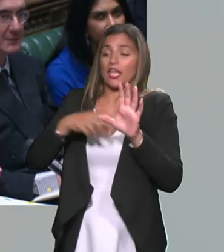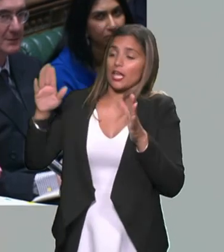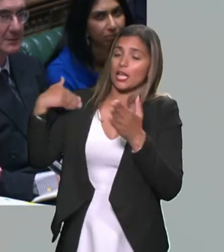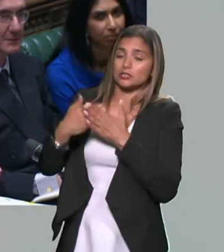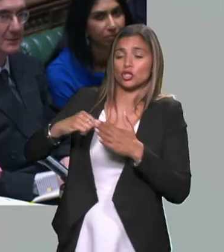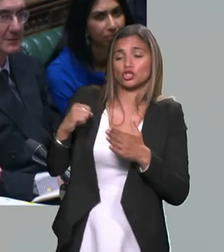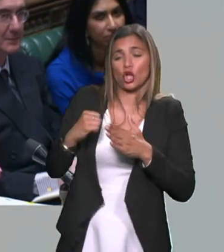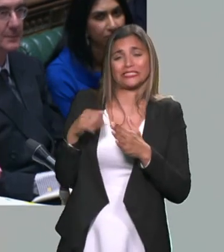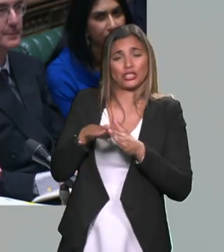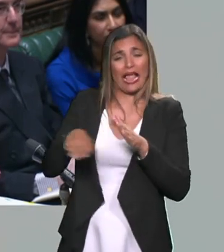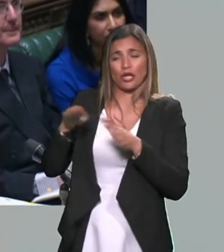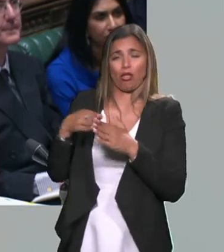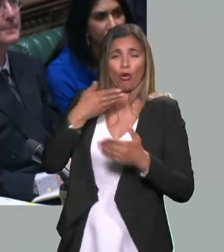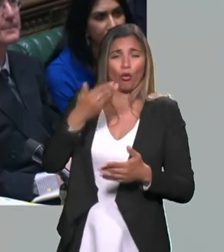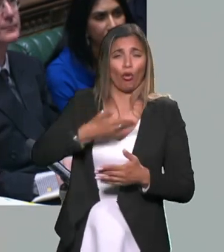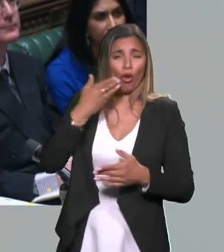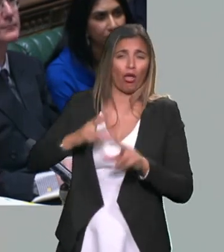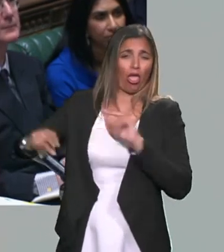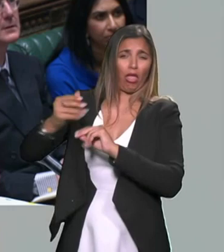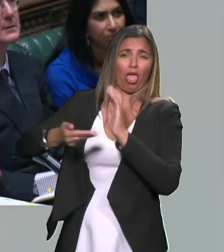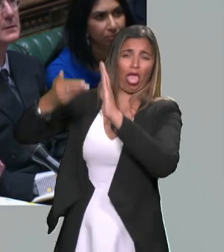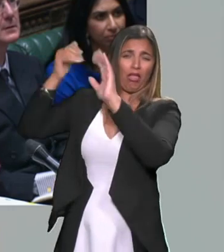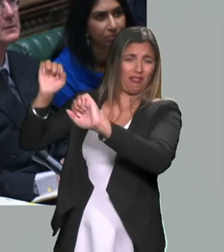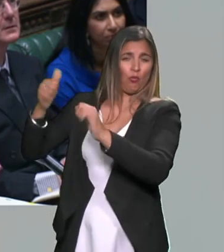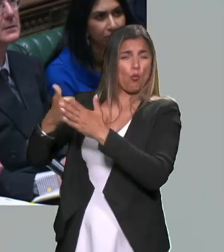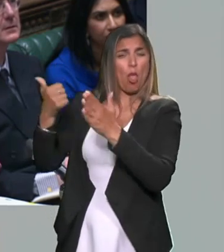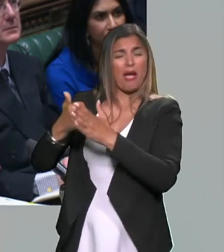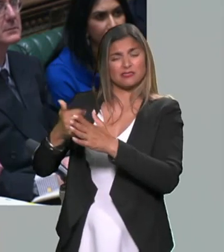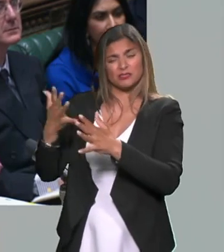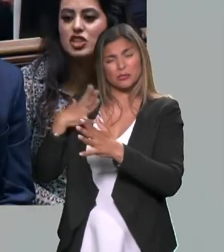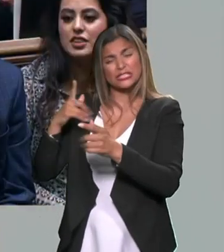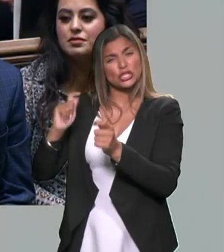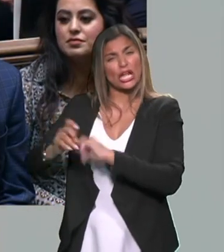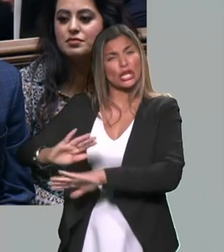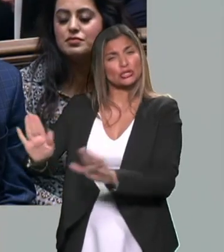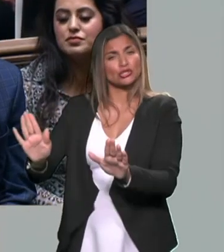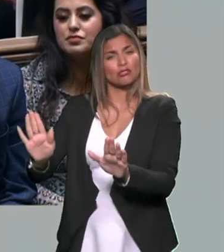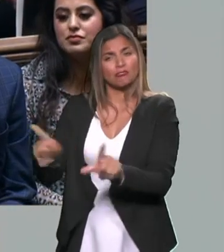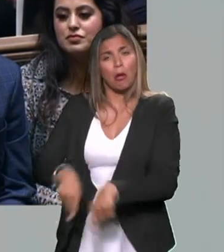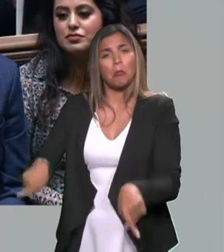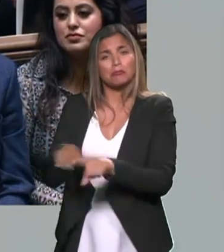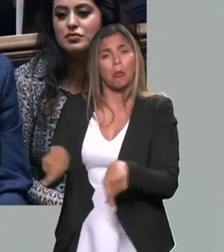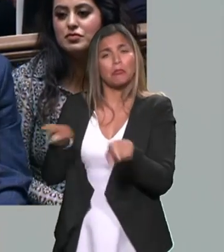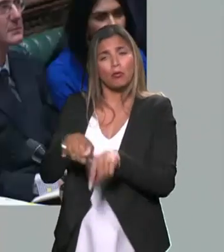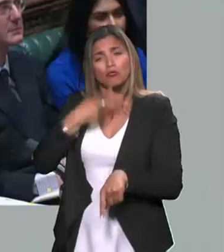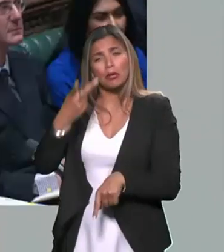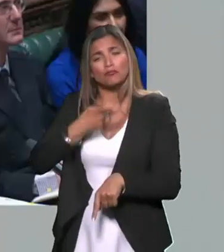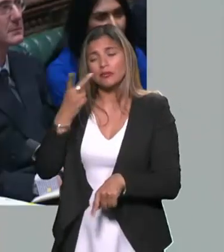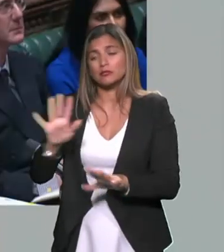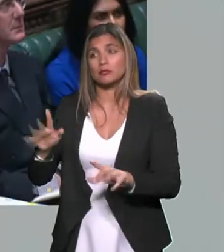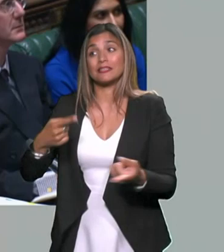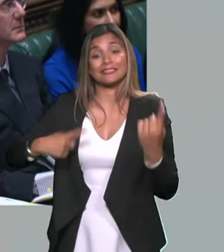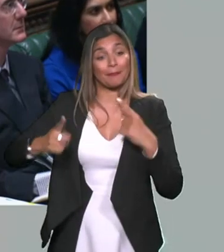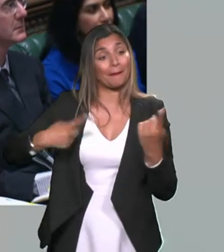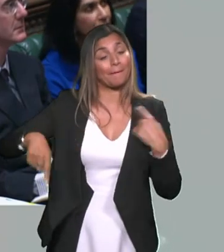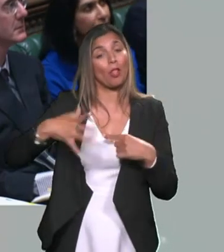from the Scottish Nationalists, I really think they need to change the record. What the people of this country want is a focus on the cost of living,